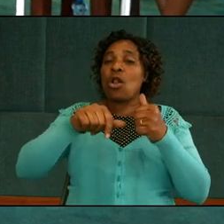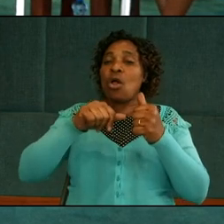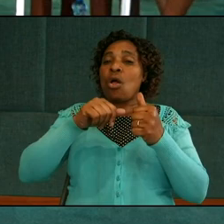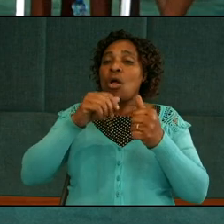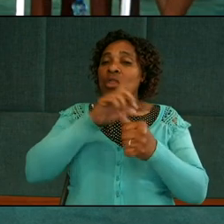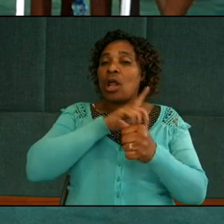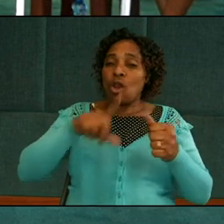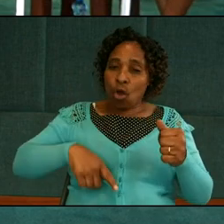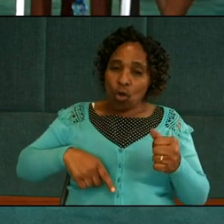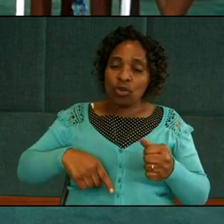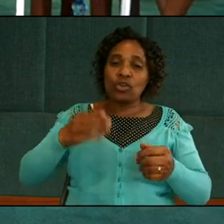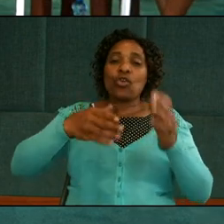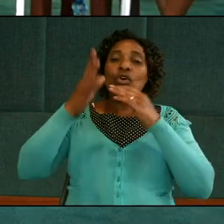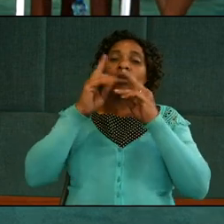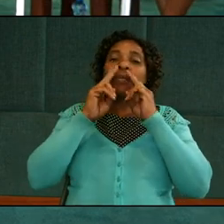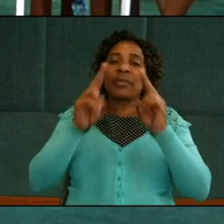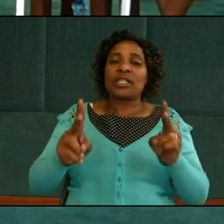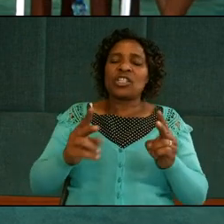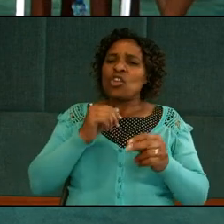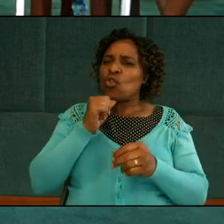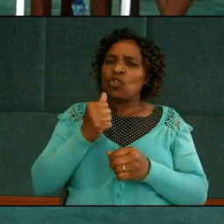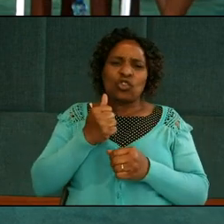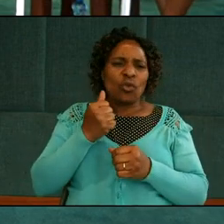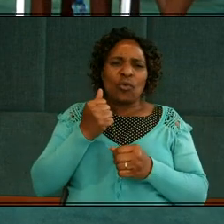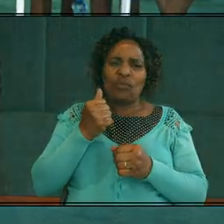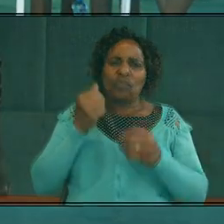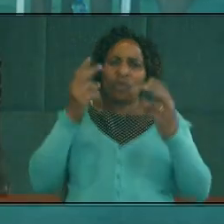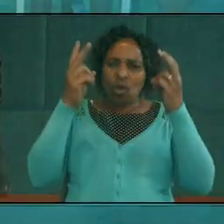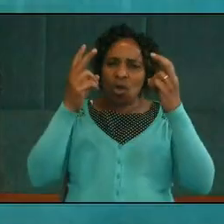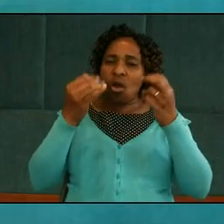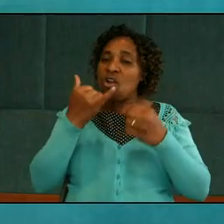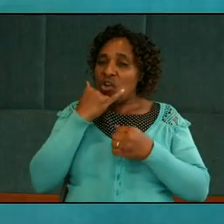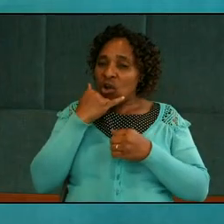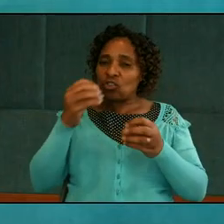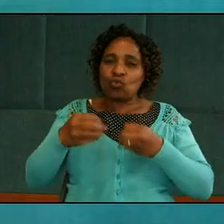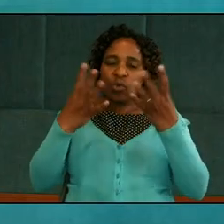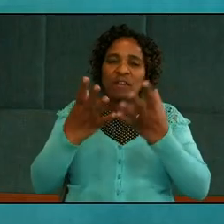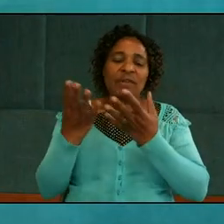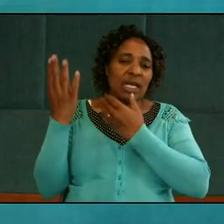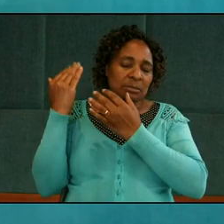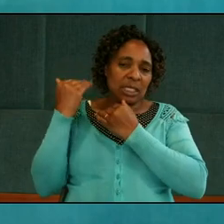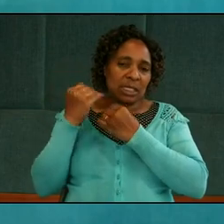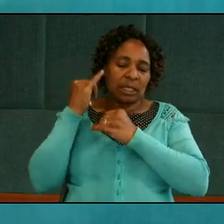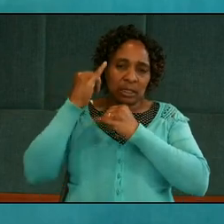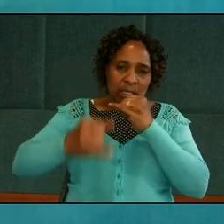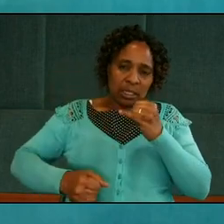thoughts of peace and not of evil, to give you an unexpected end."